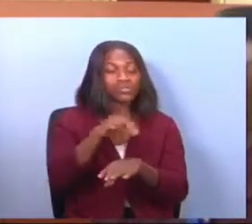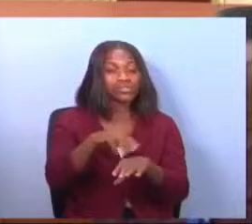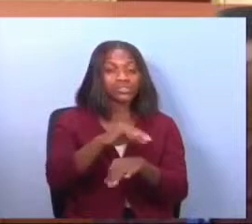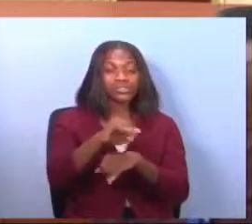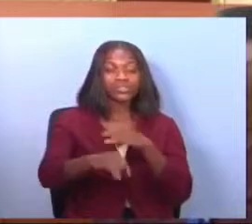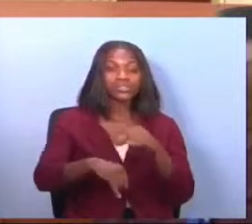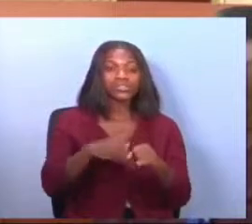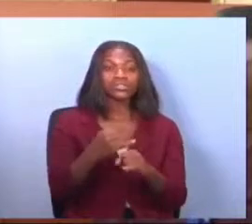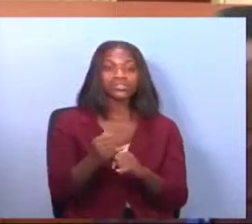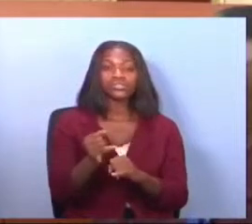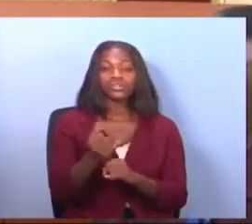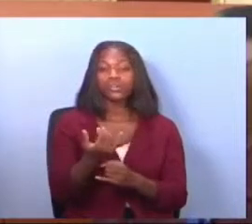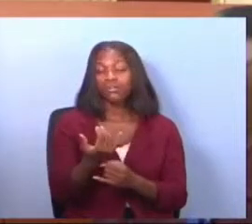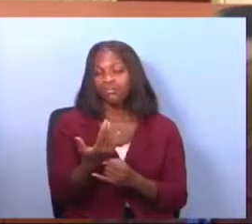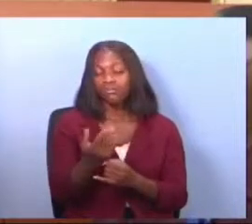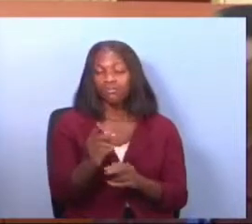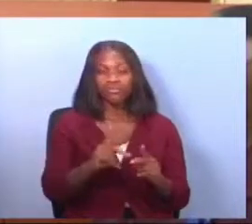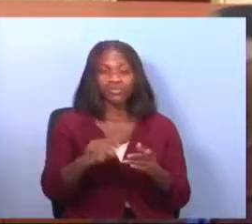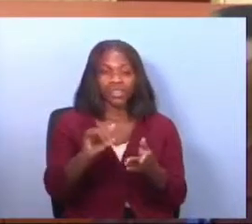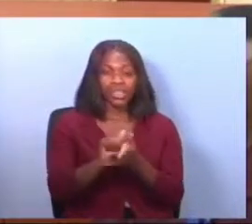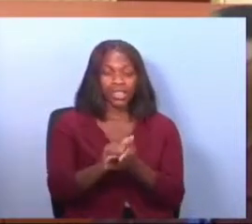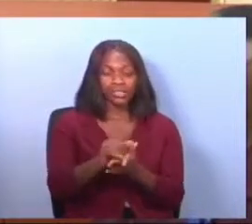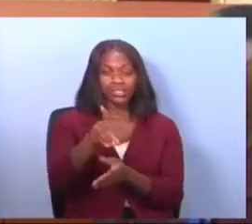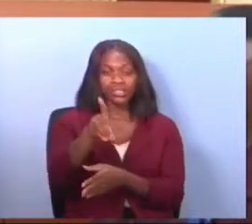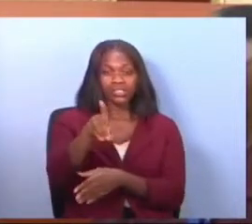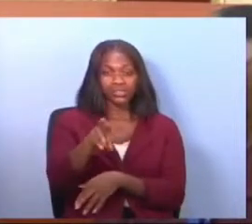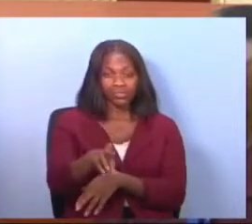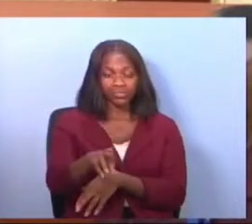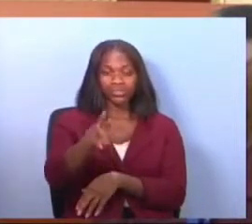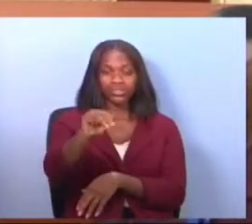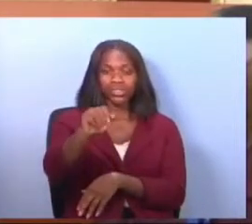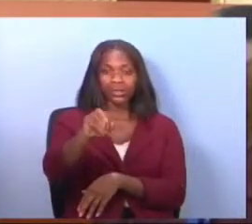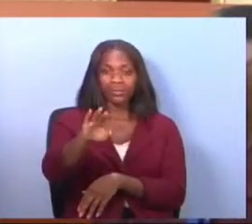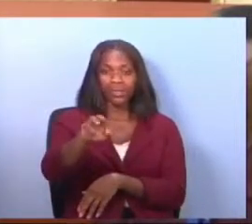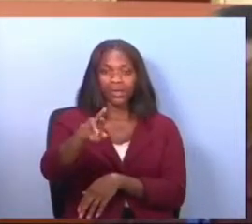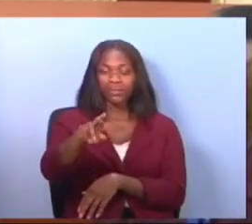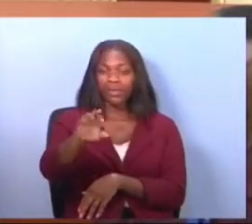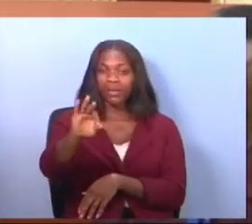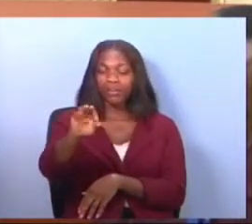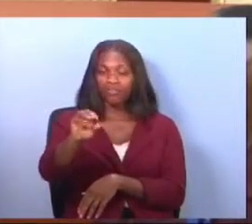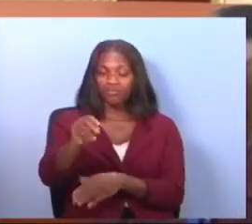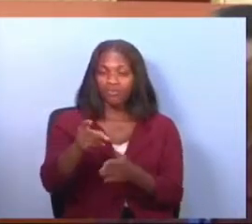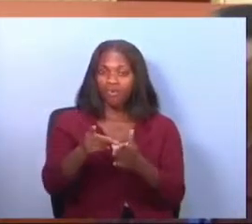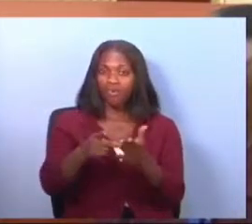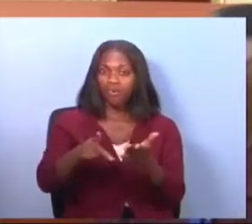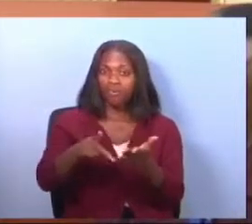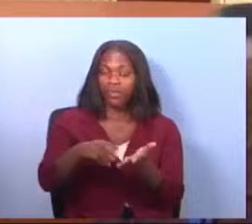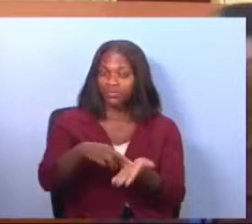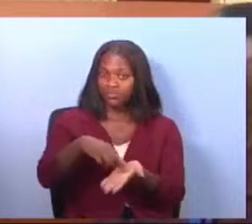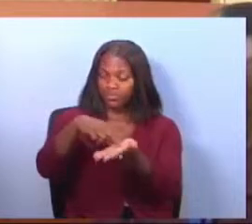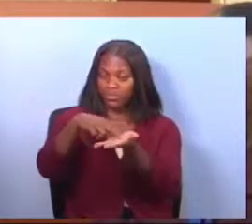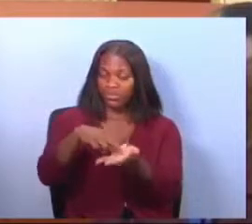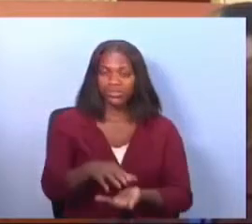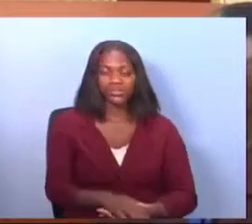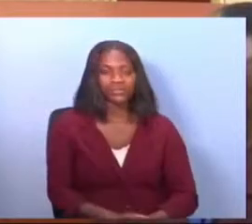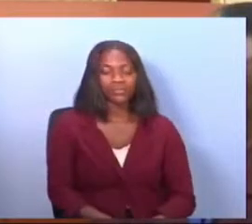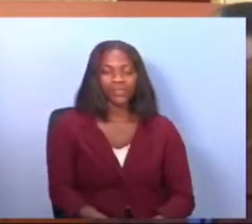of which Dr. Mafo is ably represented.